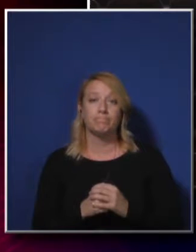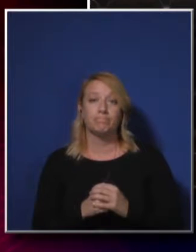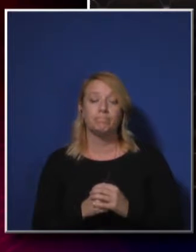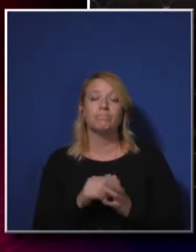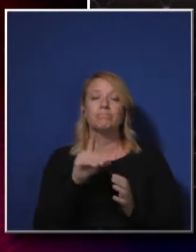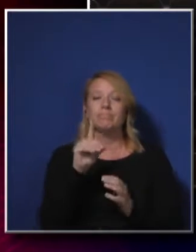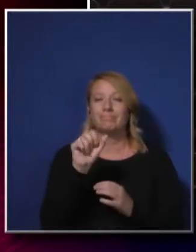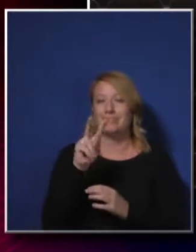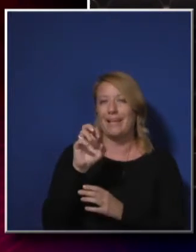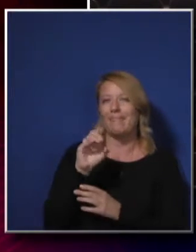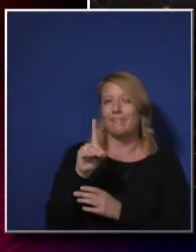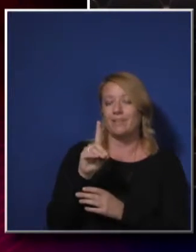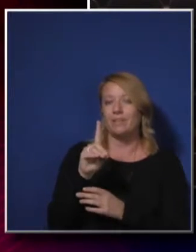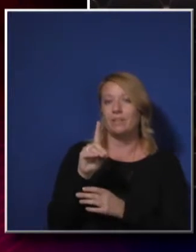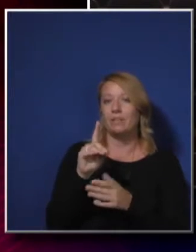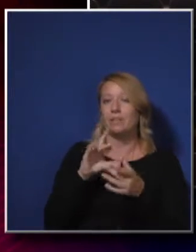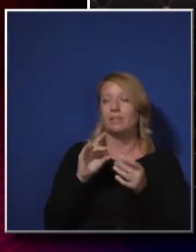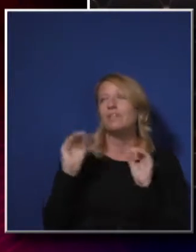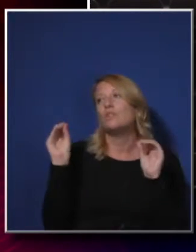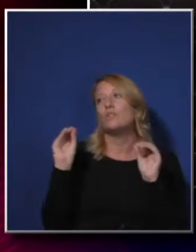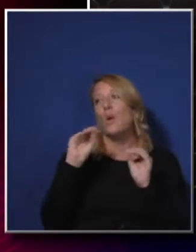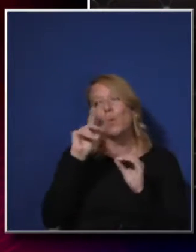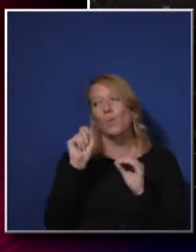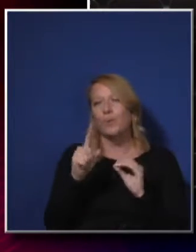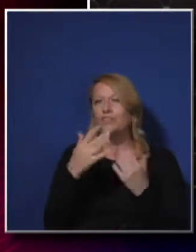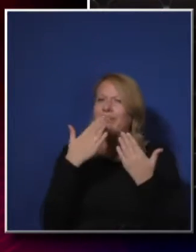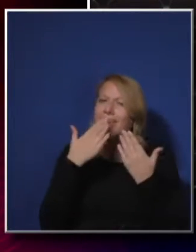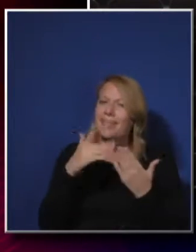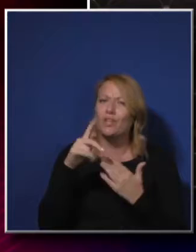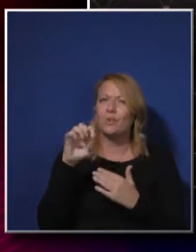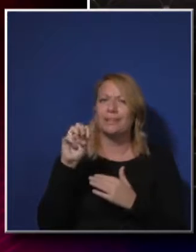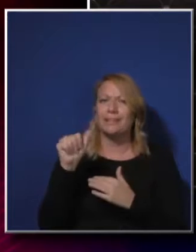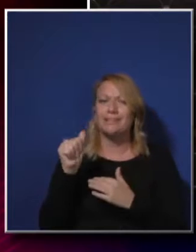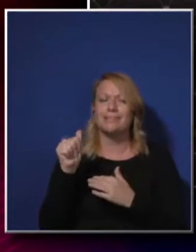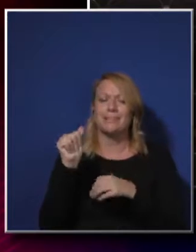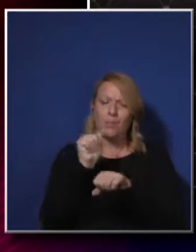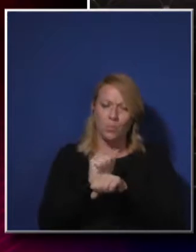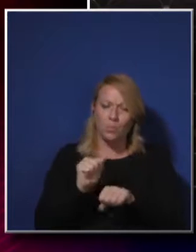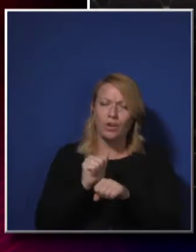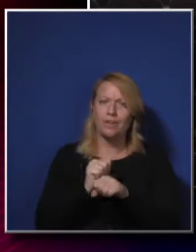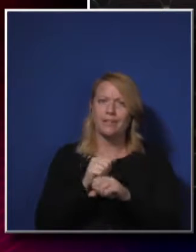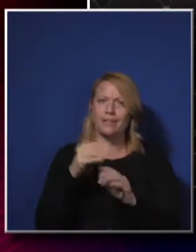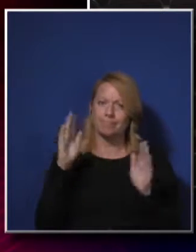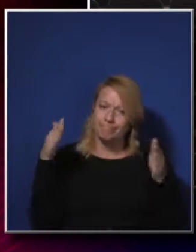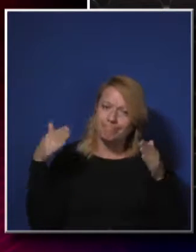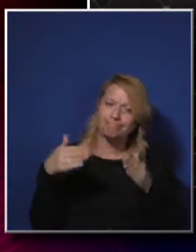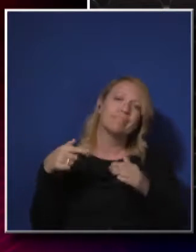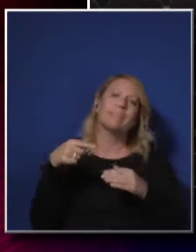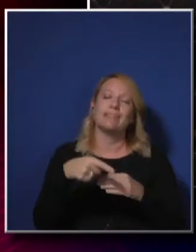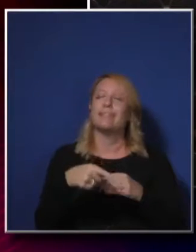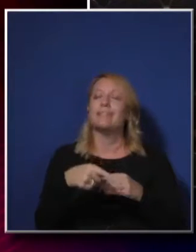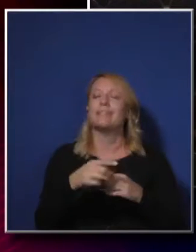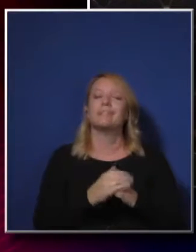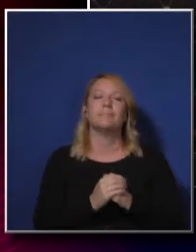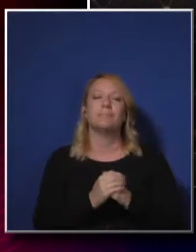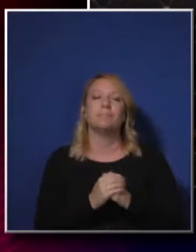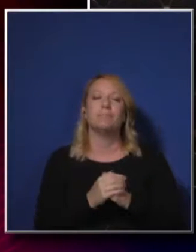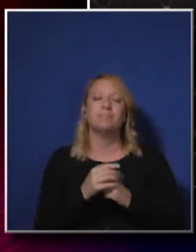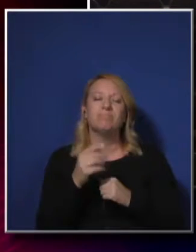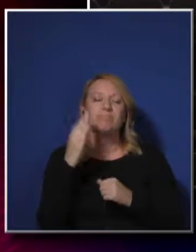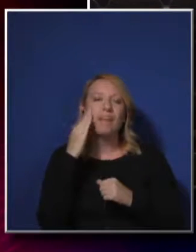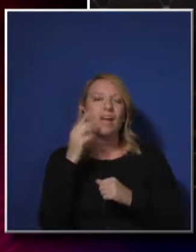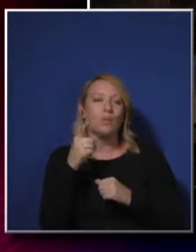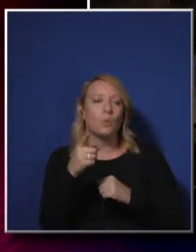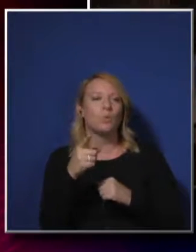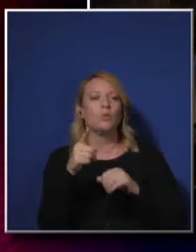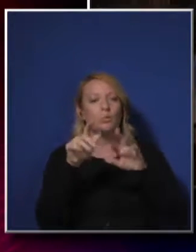David? If there are no questions, Lisa, thank you for your work on this. I know this is a document was created through collaboration with the